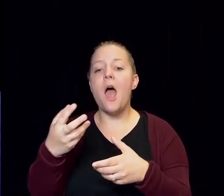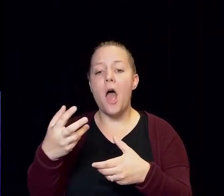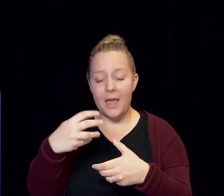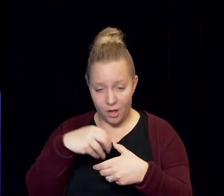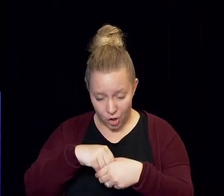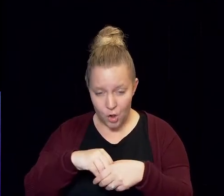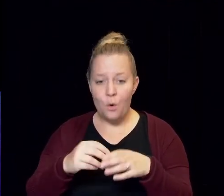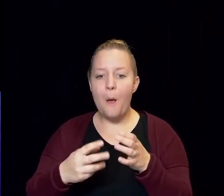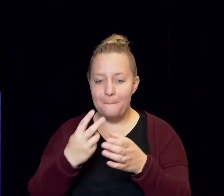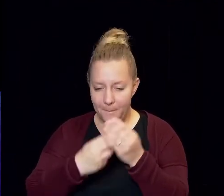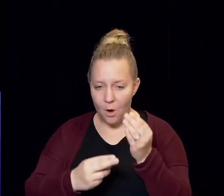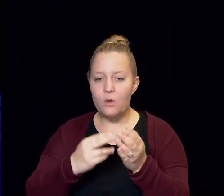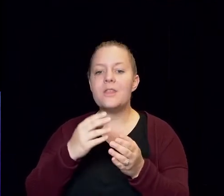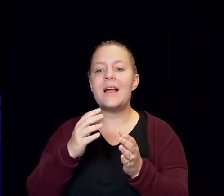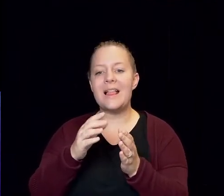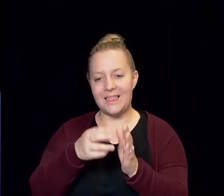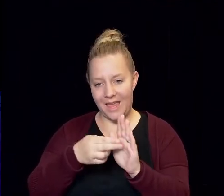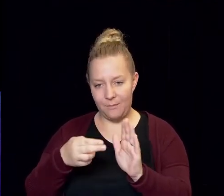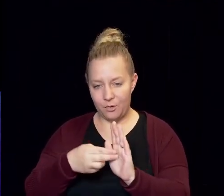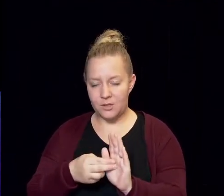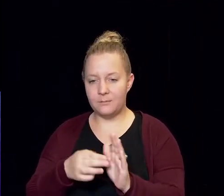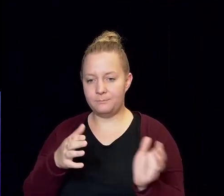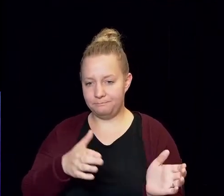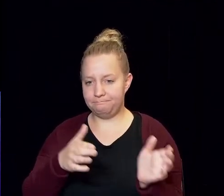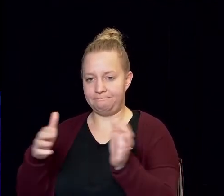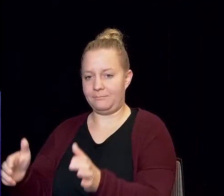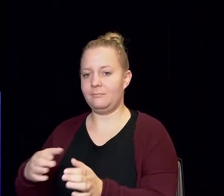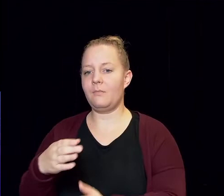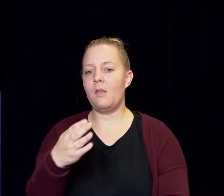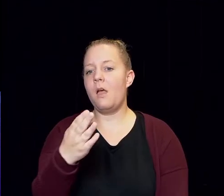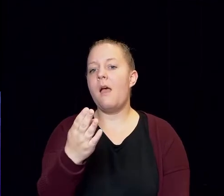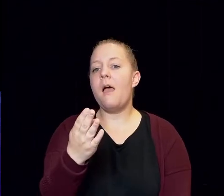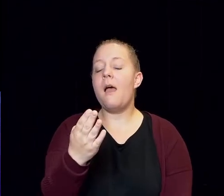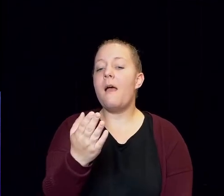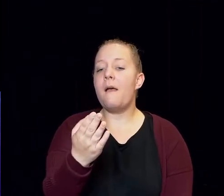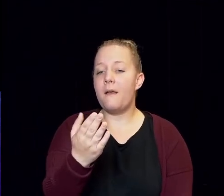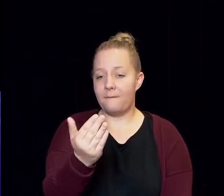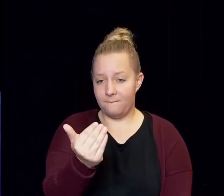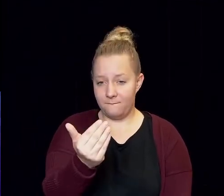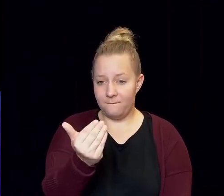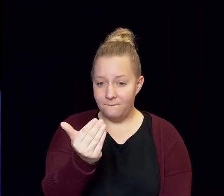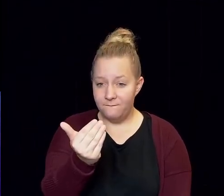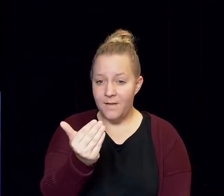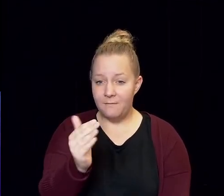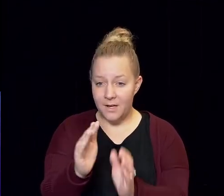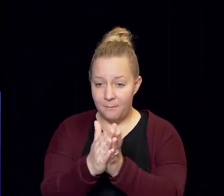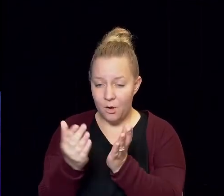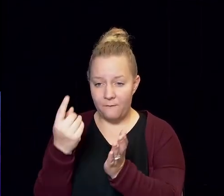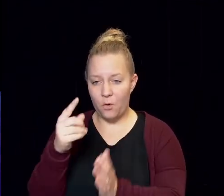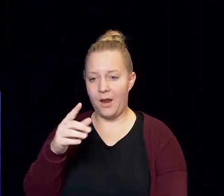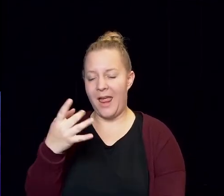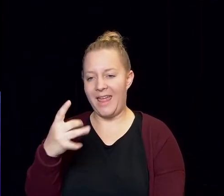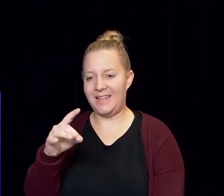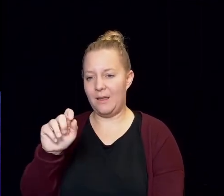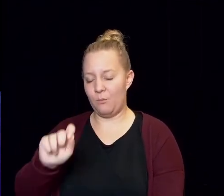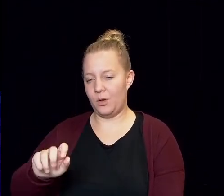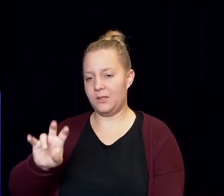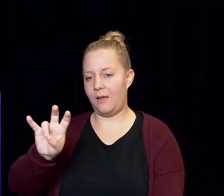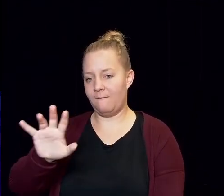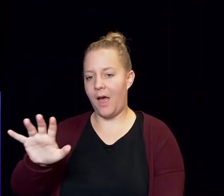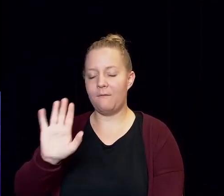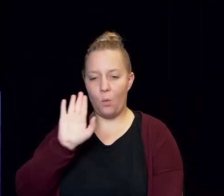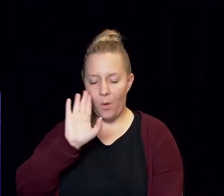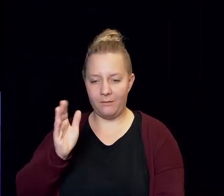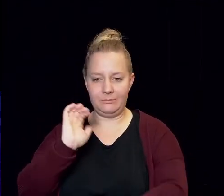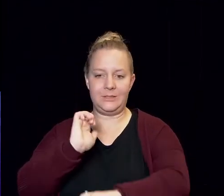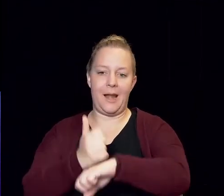for $18.75. Again, with the money on top, I'm going to set that up as $18.75. I'm going to draw a quick line right here so we